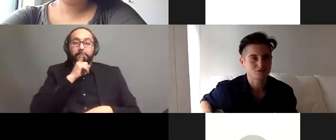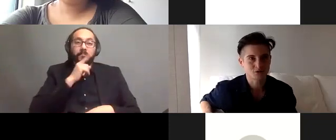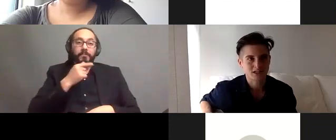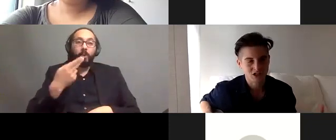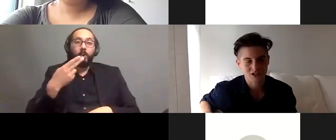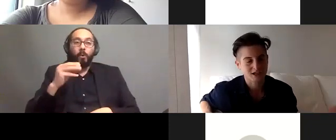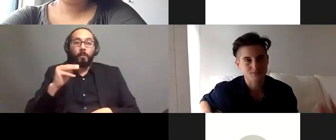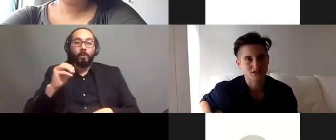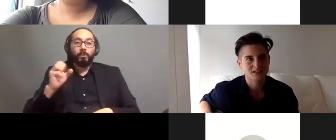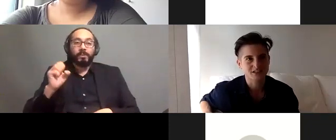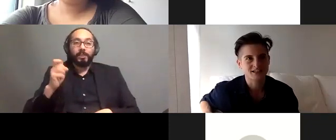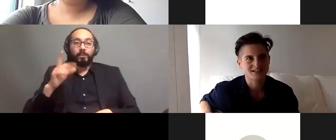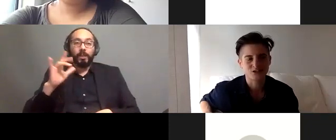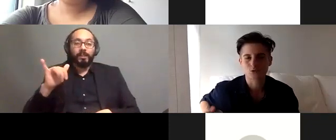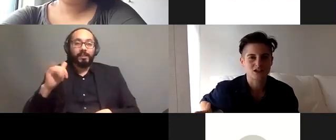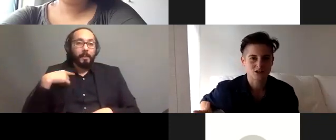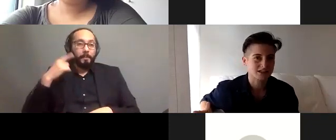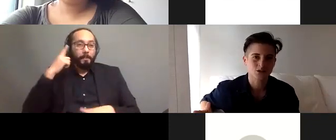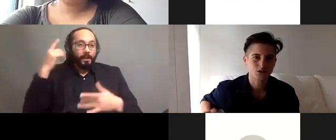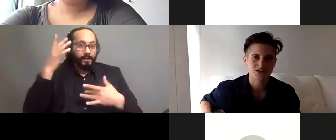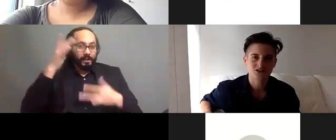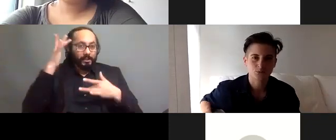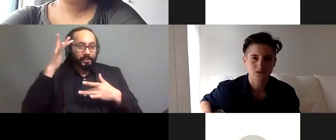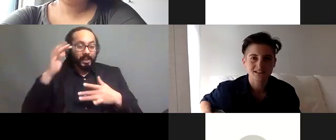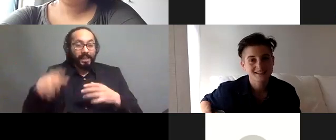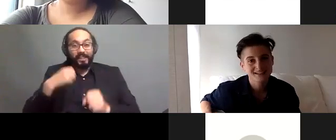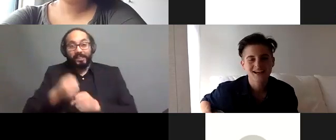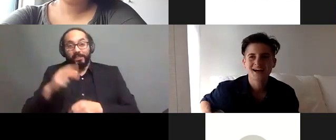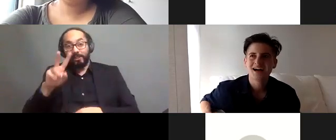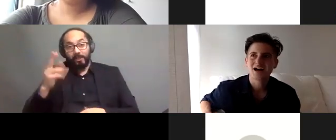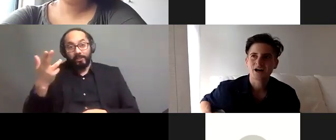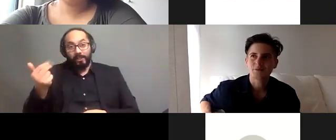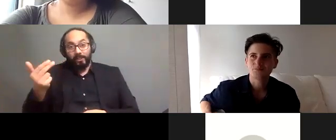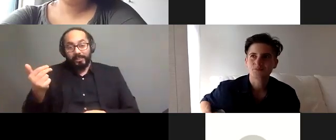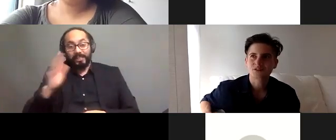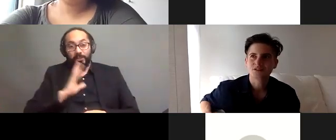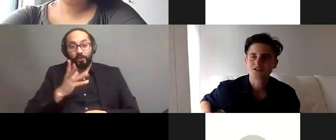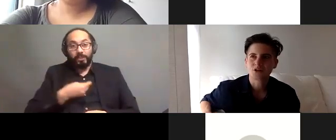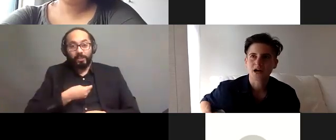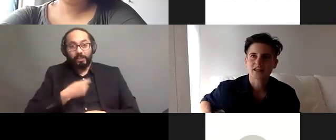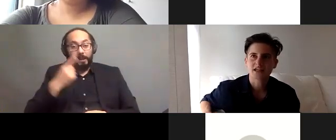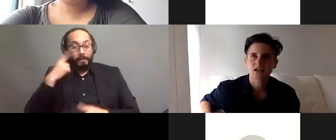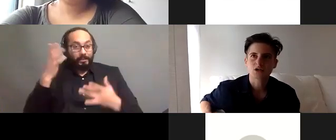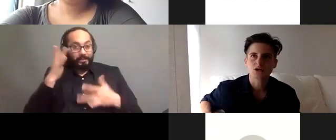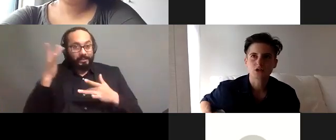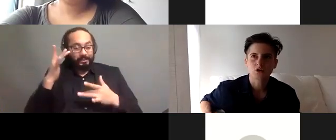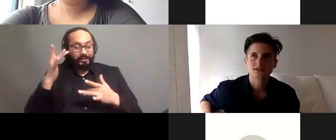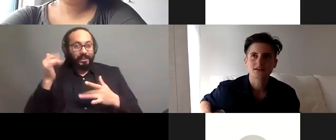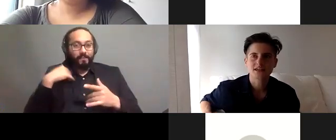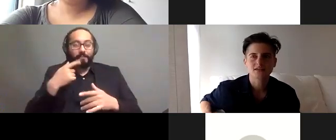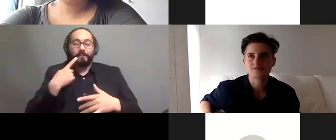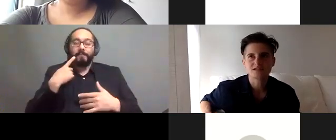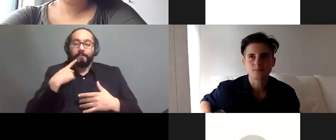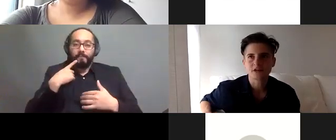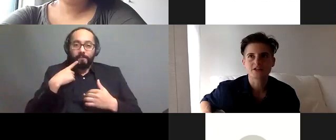of transgender as a mental illness in 2013, which is super recent. So I think, you know,